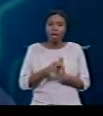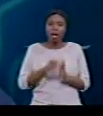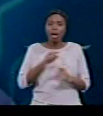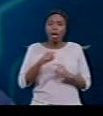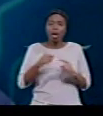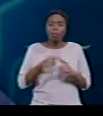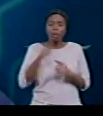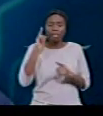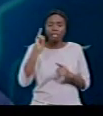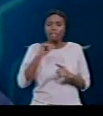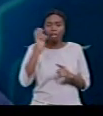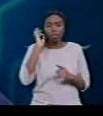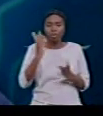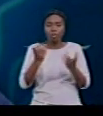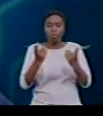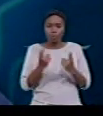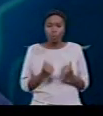not.